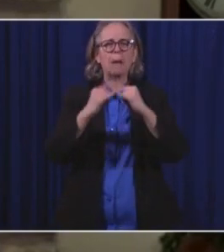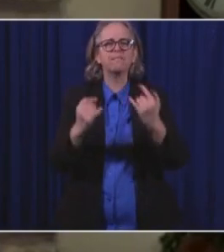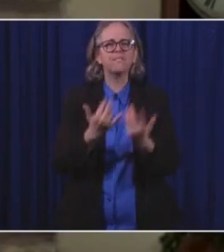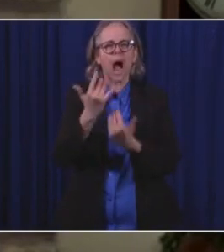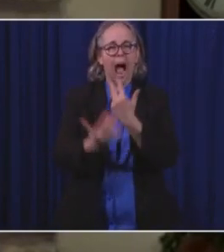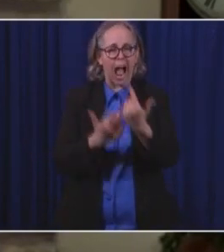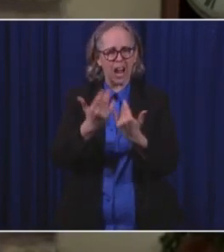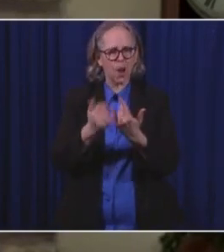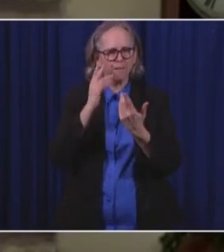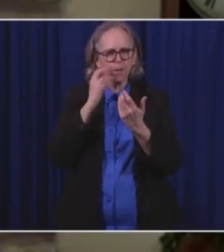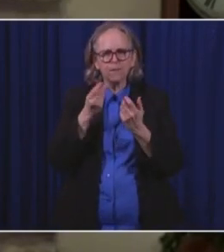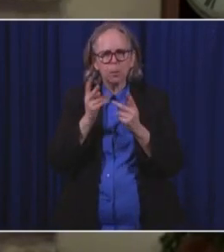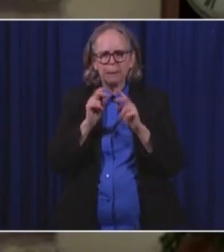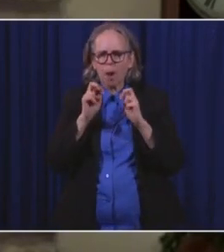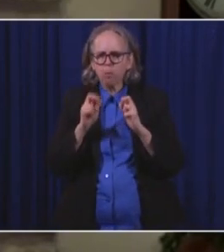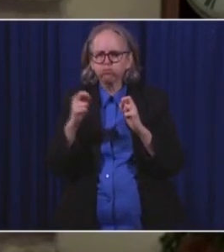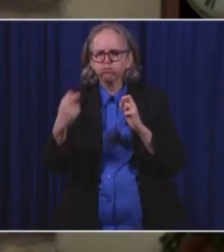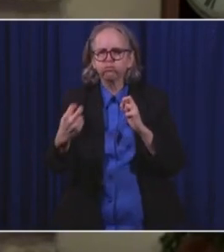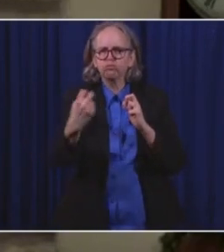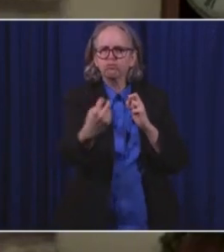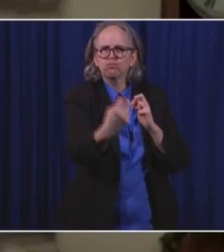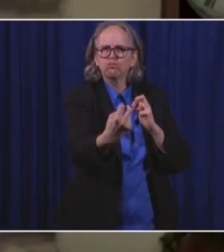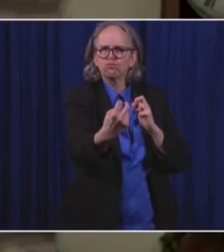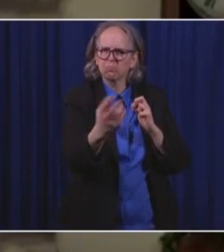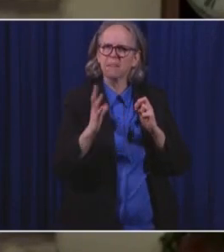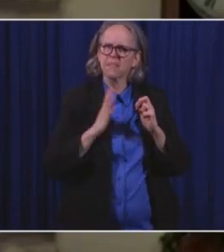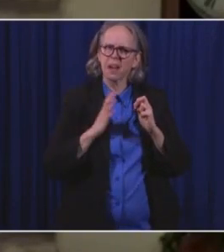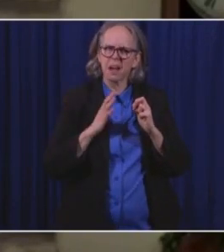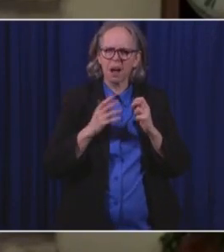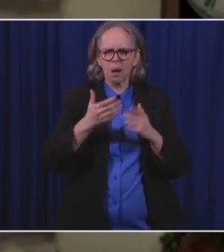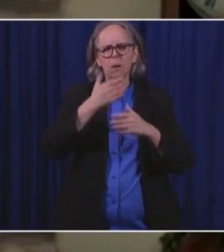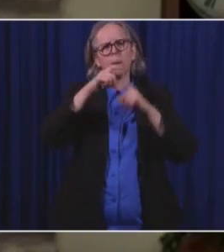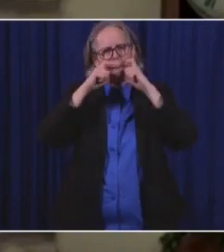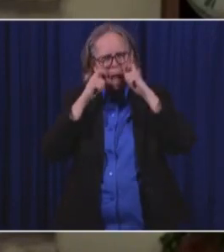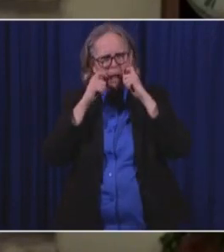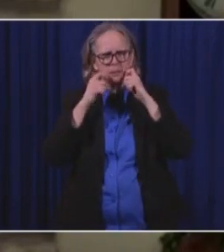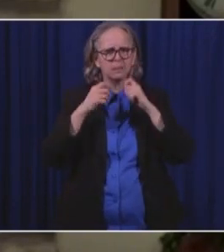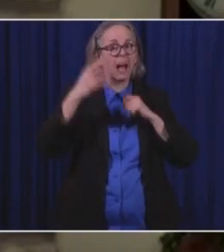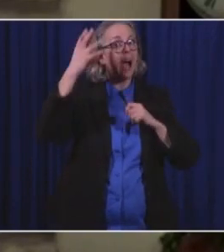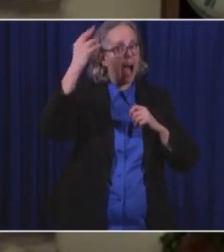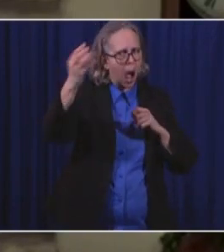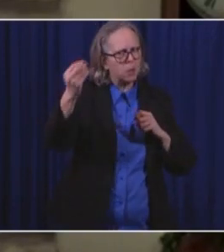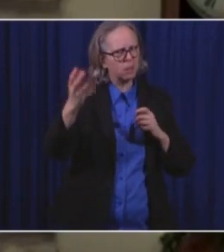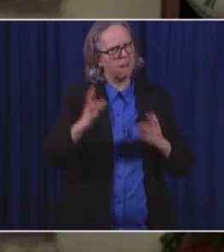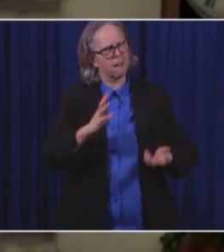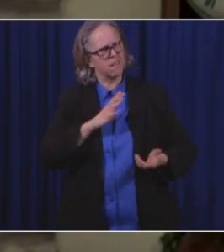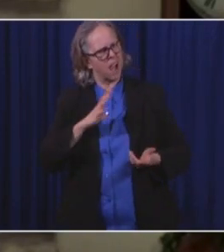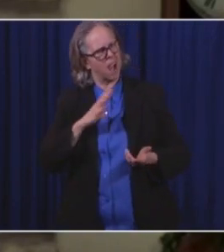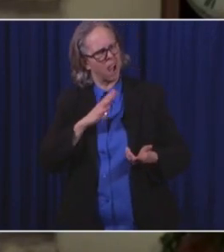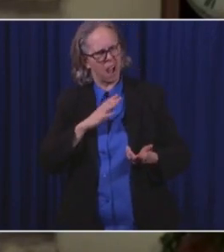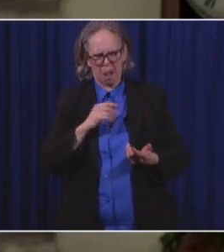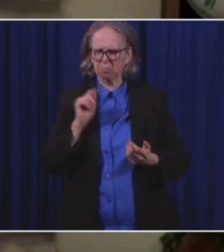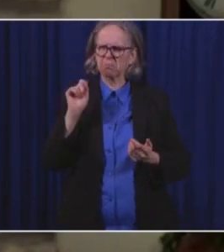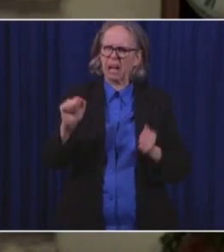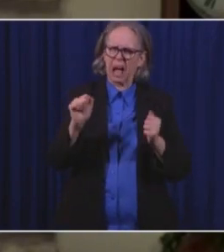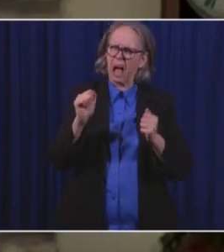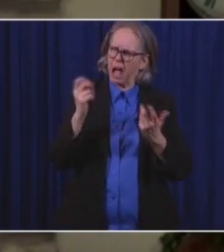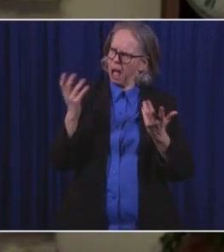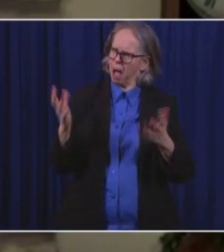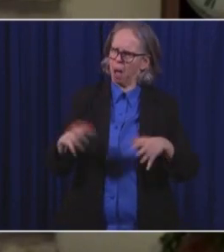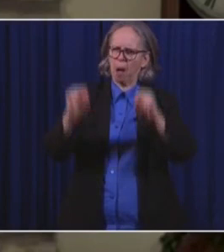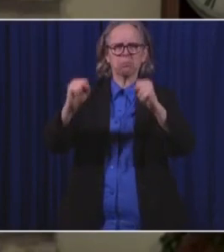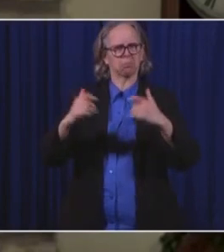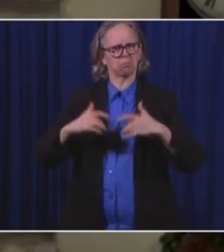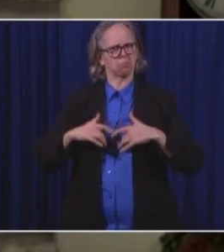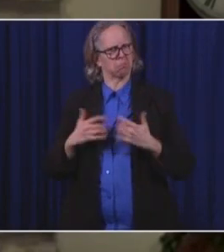people around wearing masks. But some of our family members outside. So I think these are things that we all can